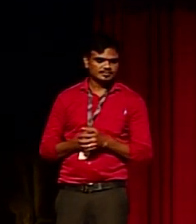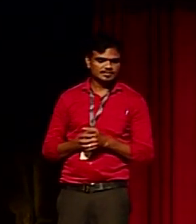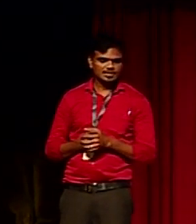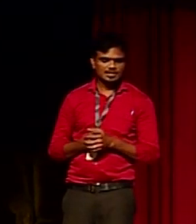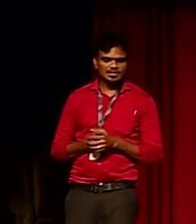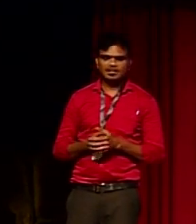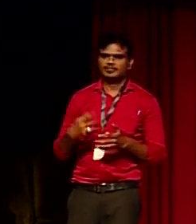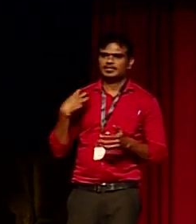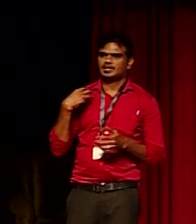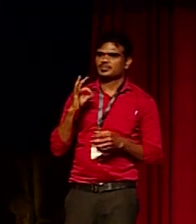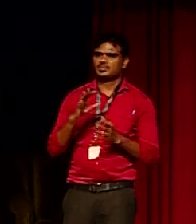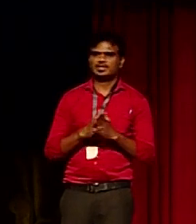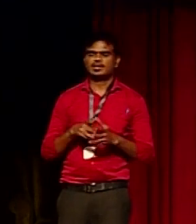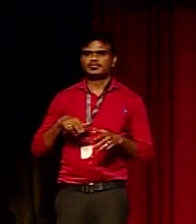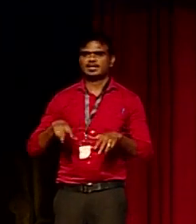Very poor.